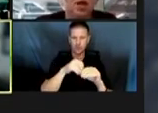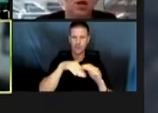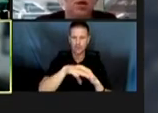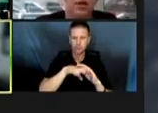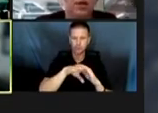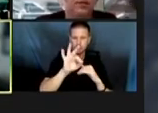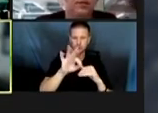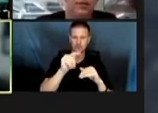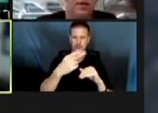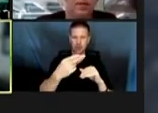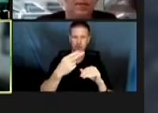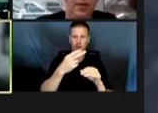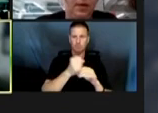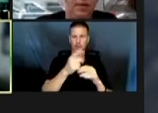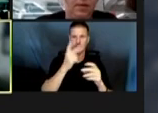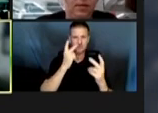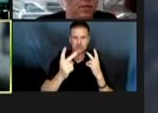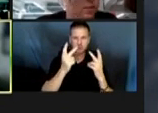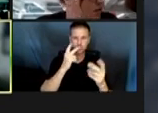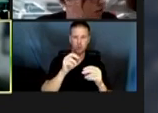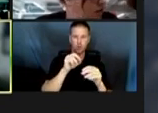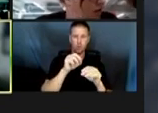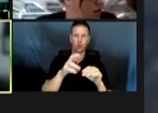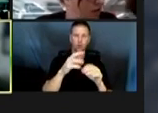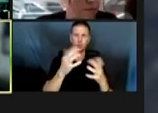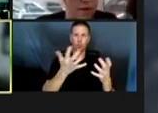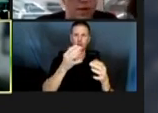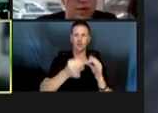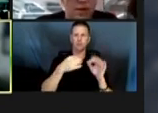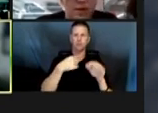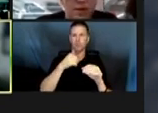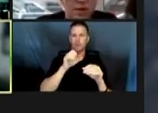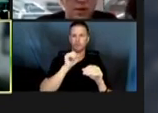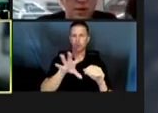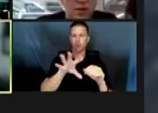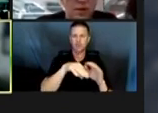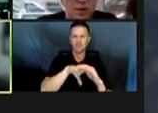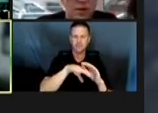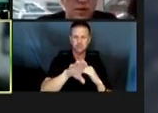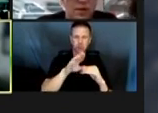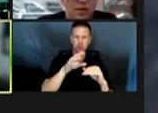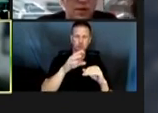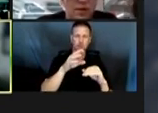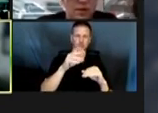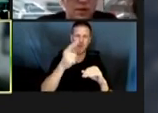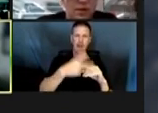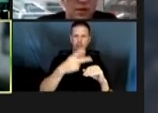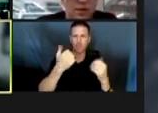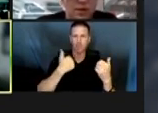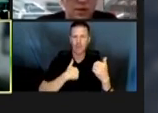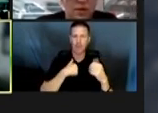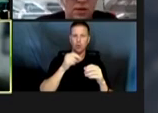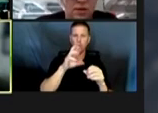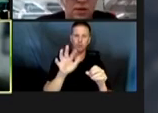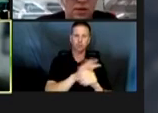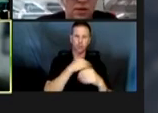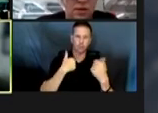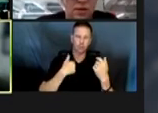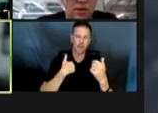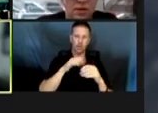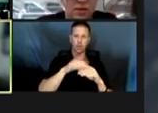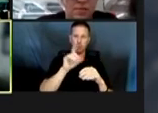of the townhouse? Let's make it visible. Or what if we can put an accessible half bath or a full bath on the first